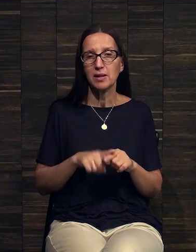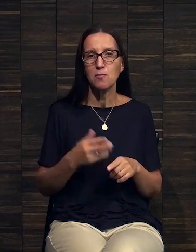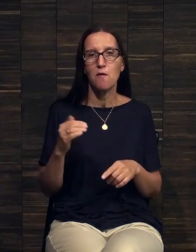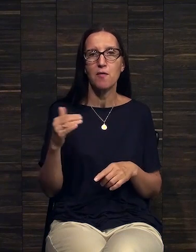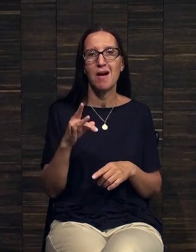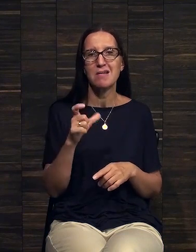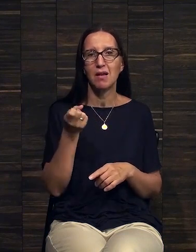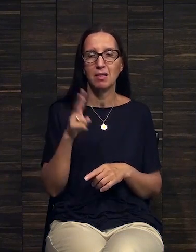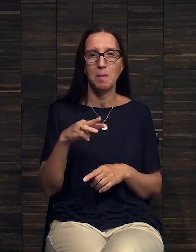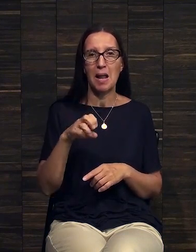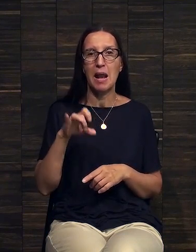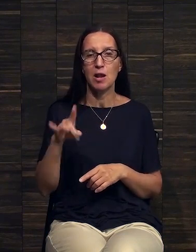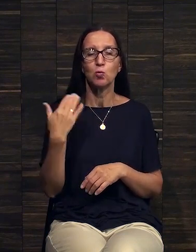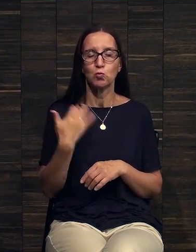kill